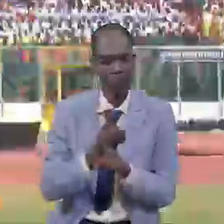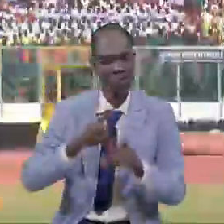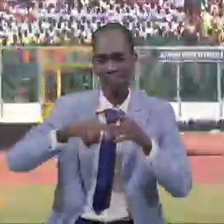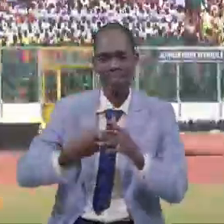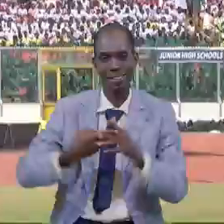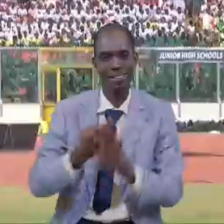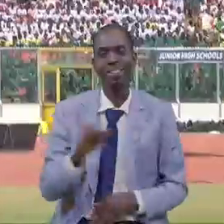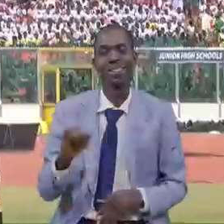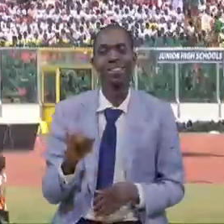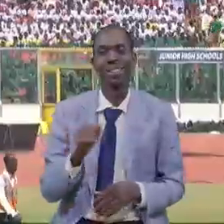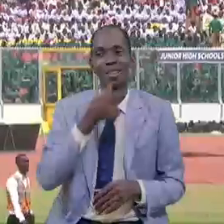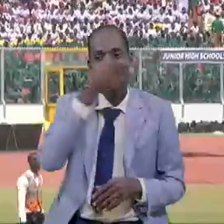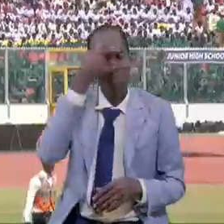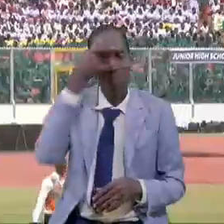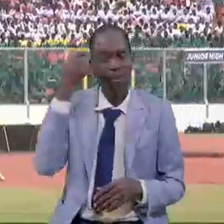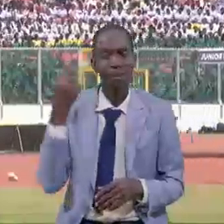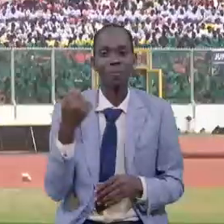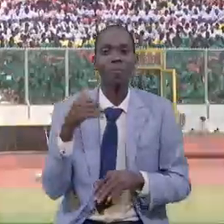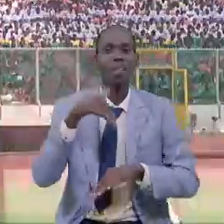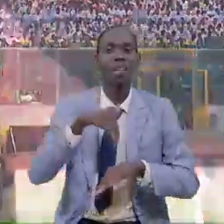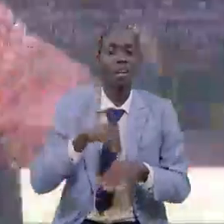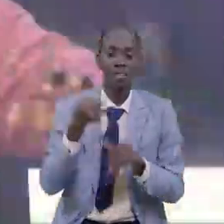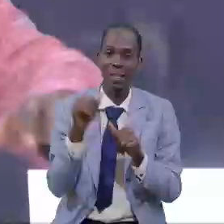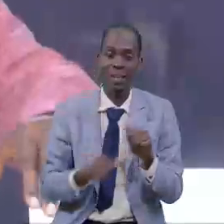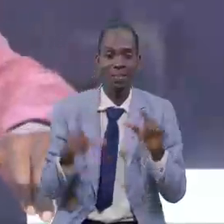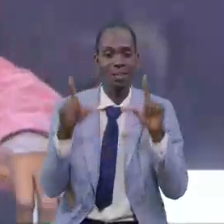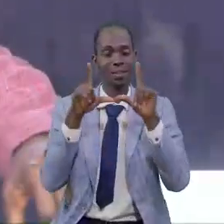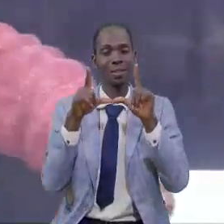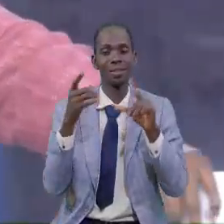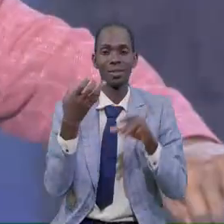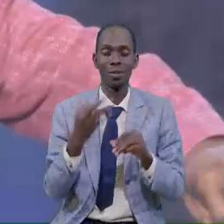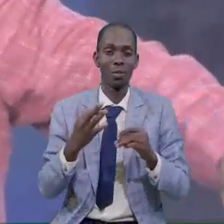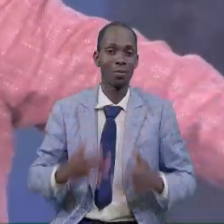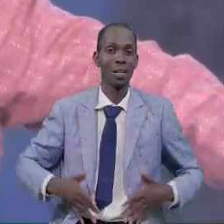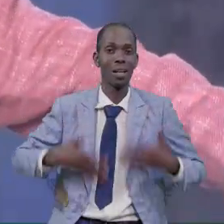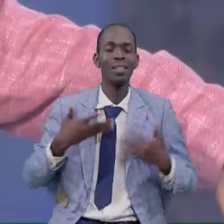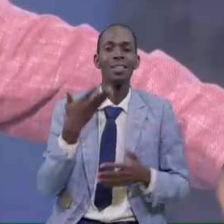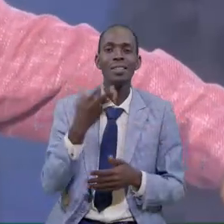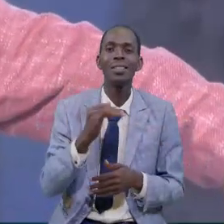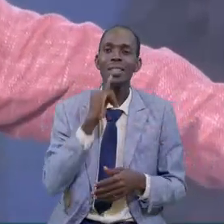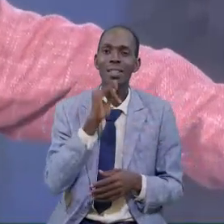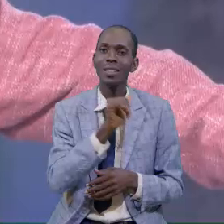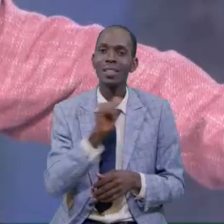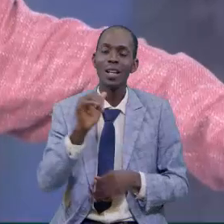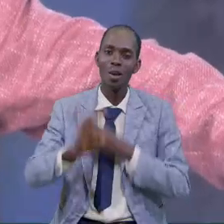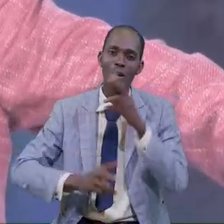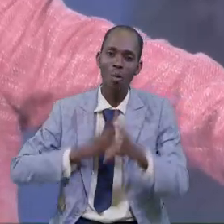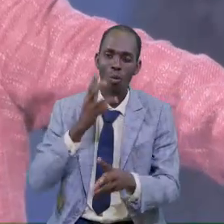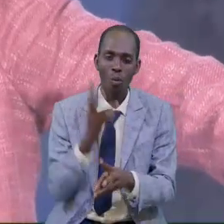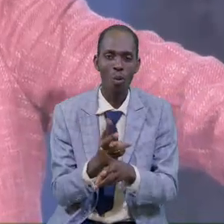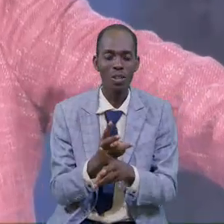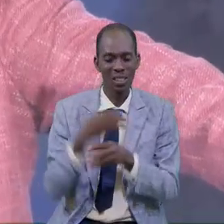Because at every stage in life, there is the watch behind, within you.